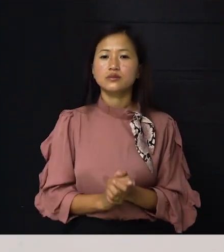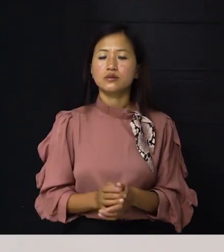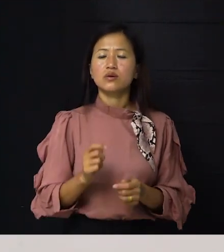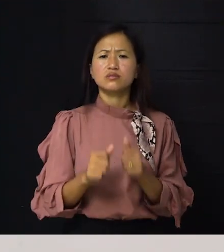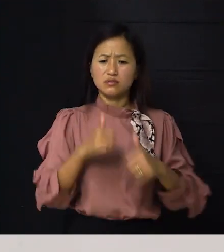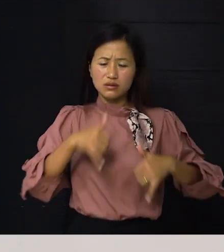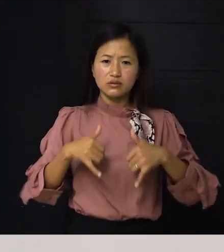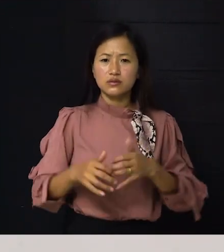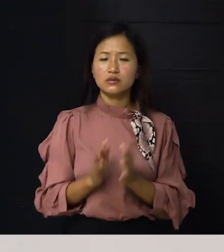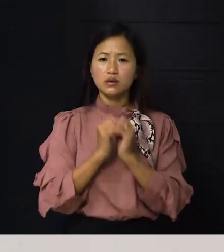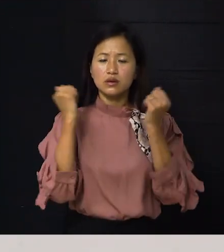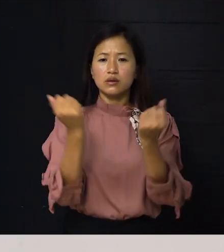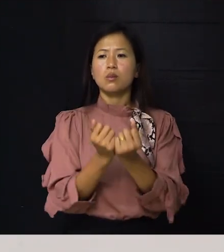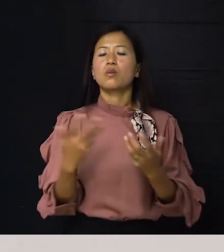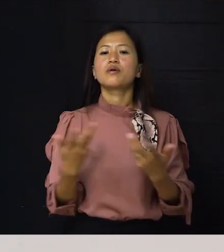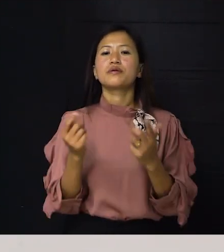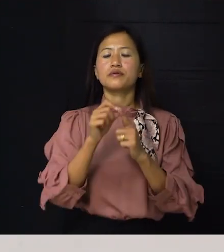villages.